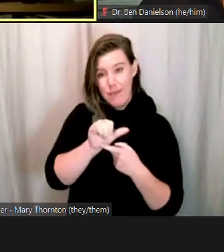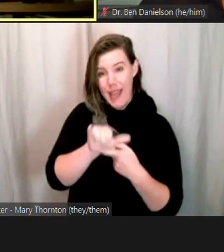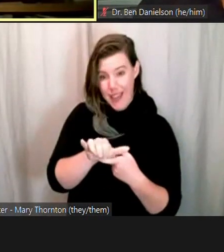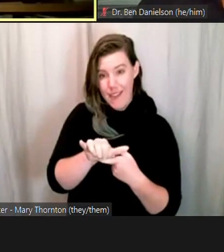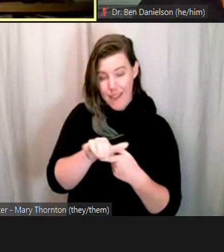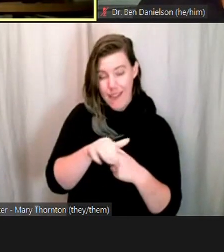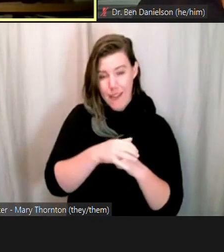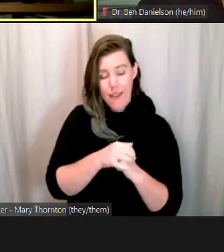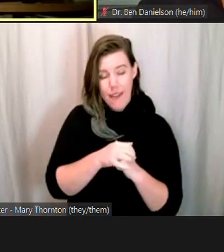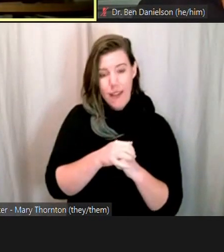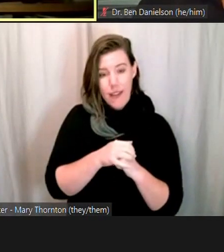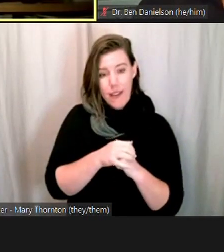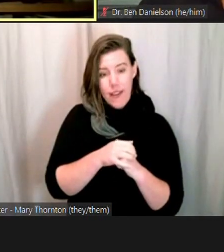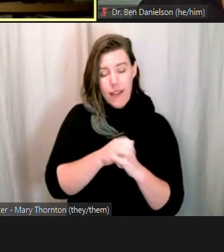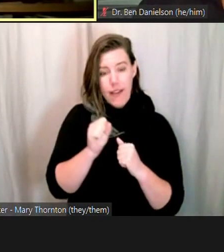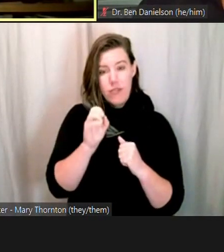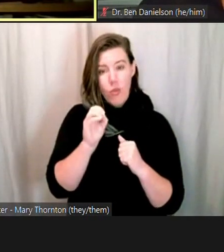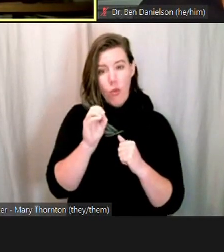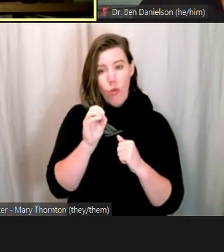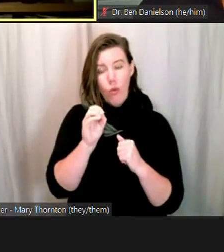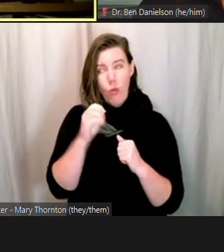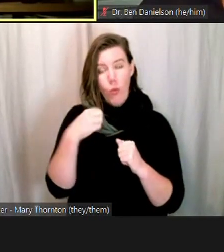and expect that